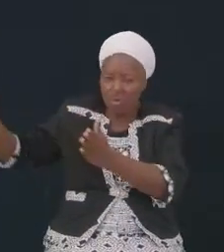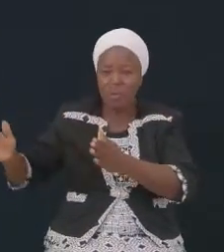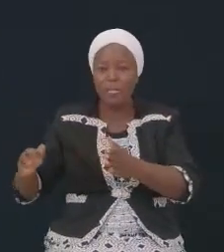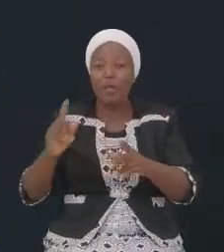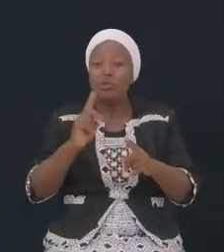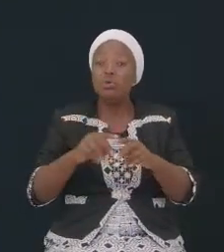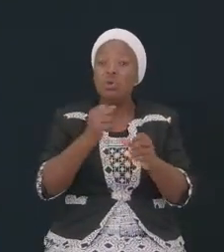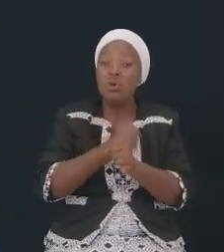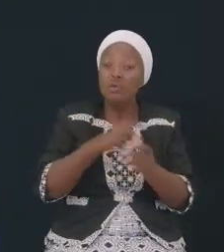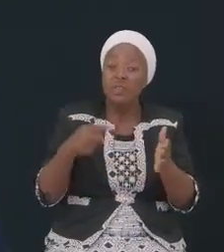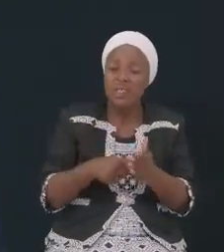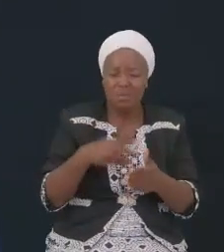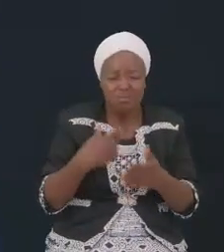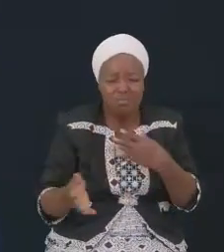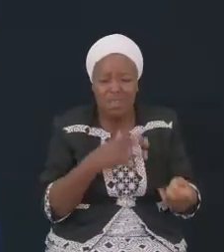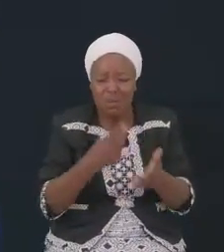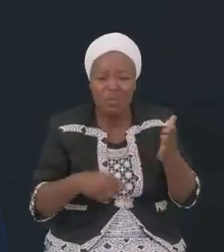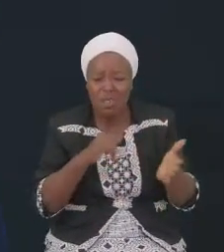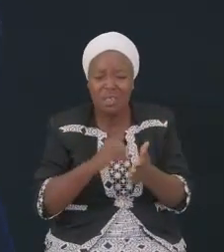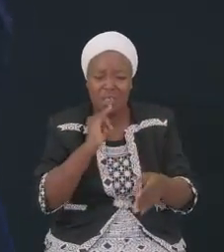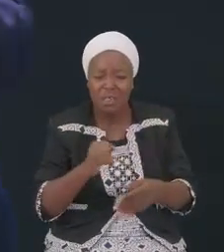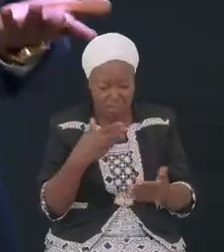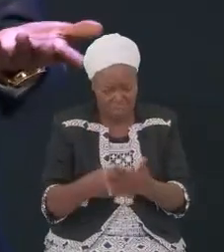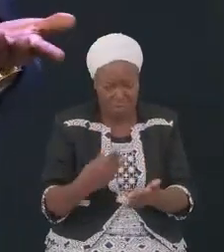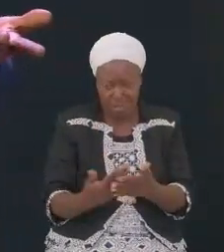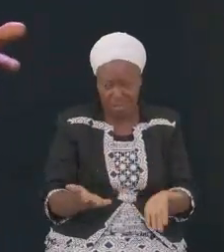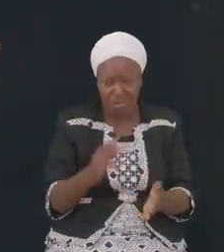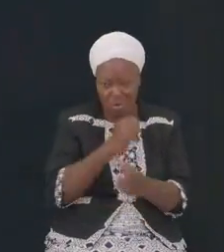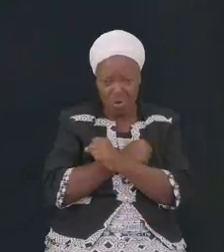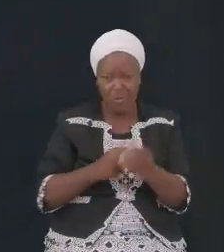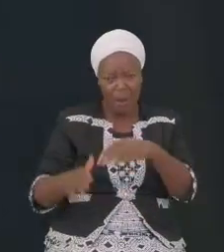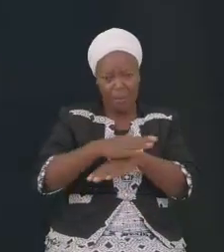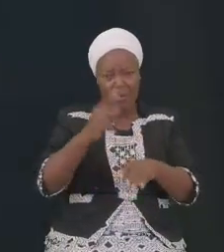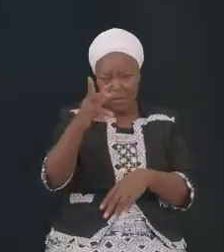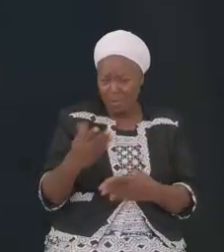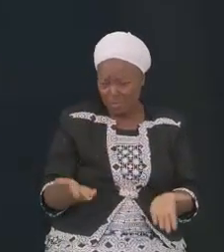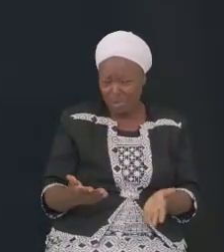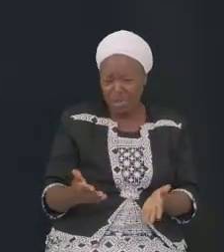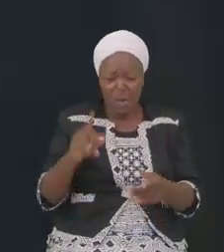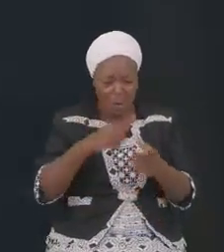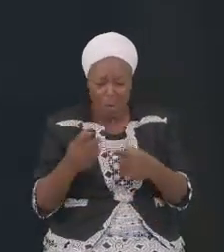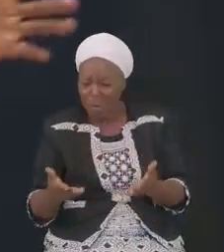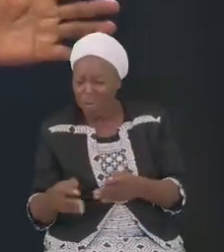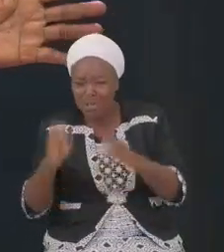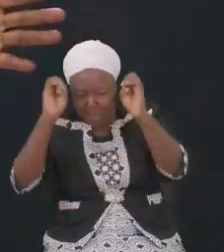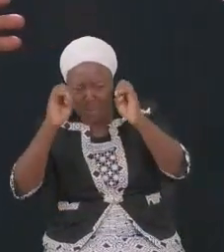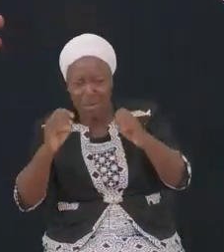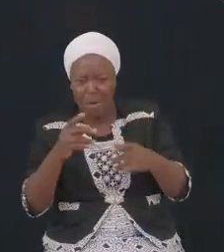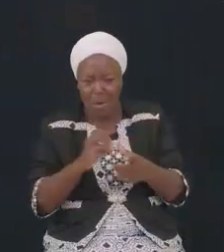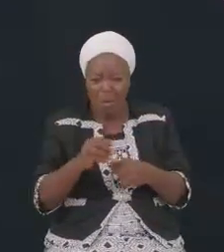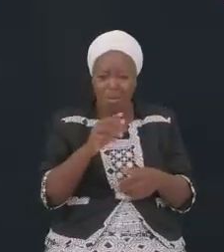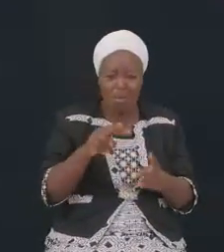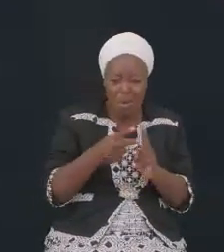is, money, whatever it is, job, whatever it is, overseas education, whatever it